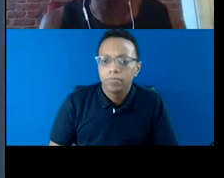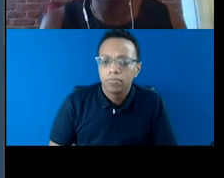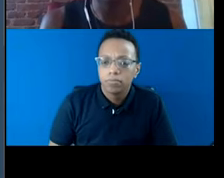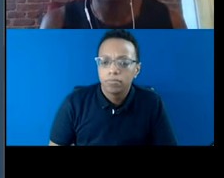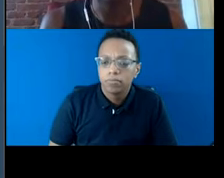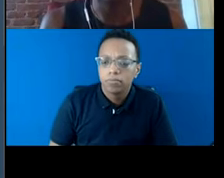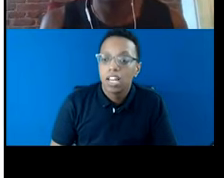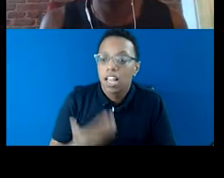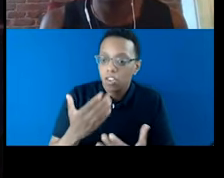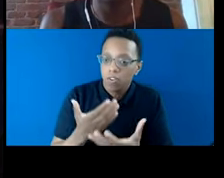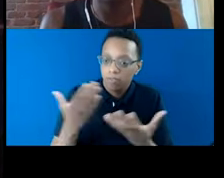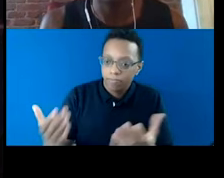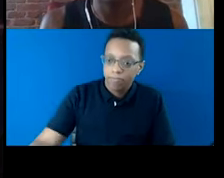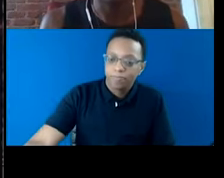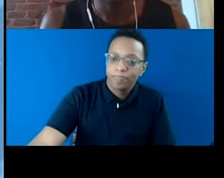Thank you, everyone.